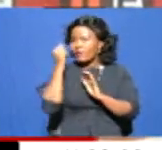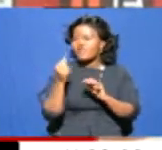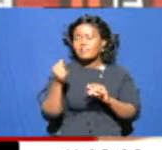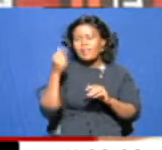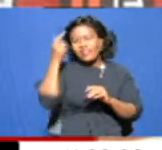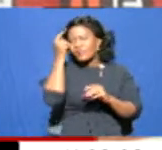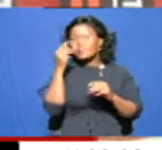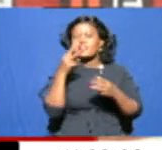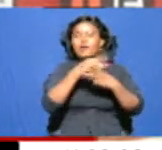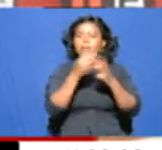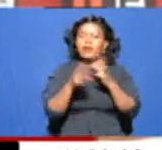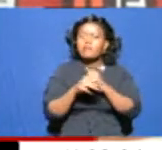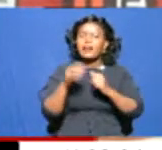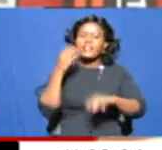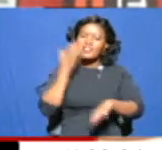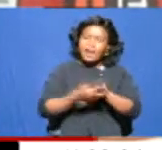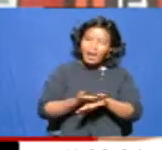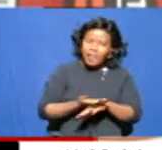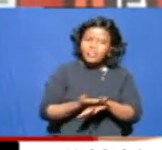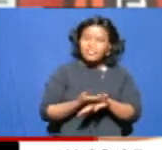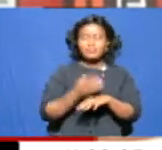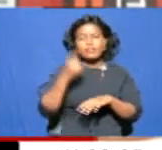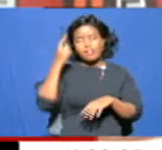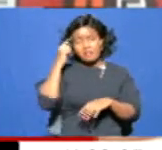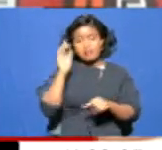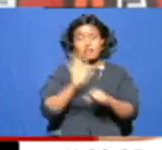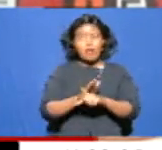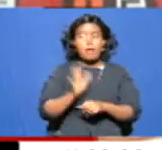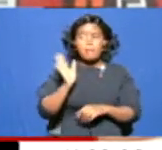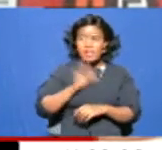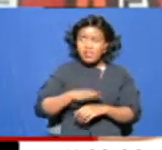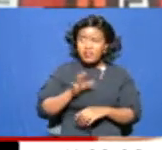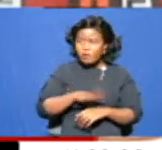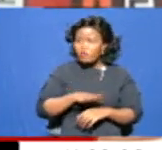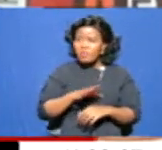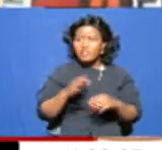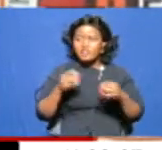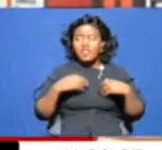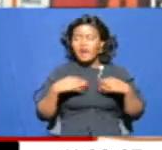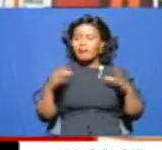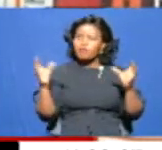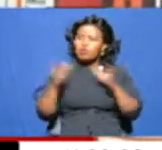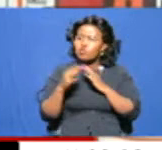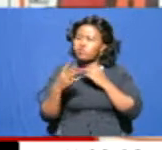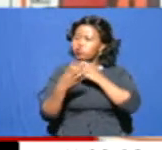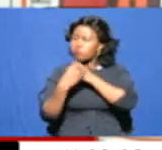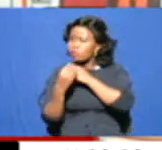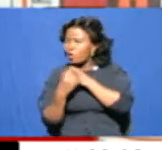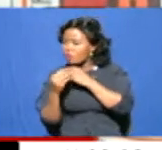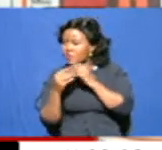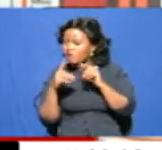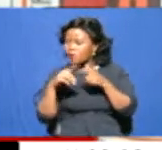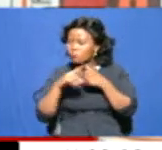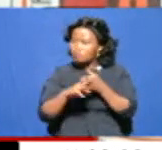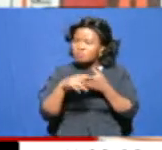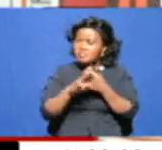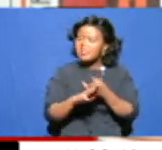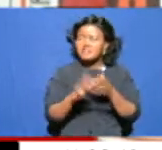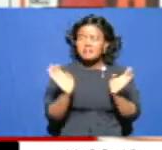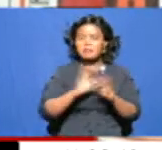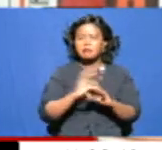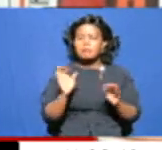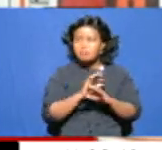hard. So I think a lot of women did not have role models to start doing engineering. I think as we've gone